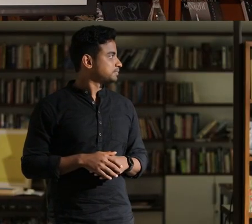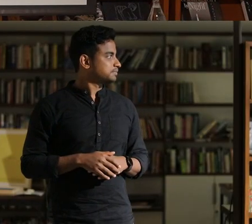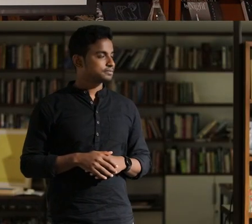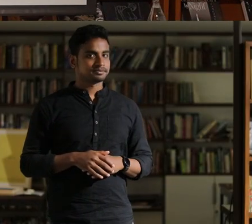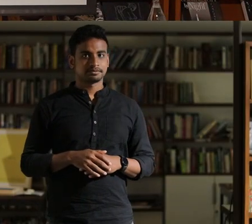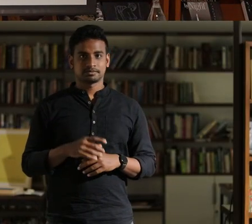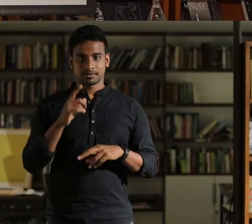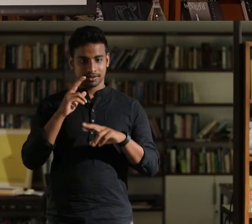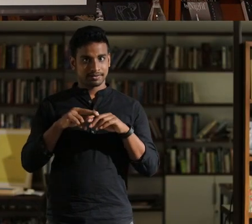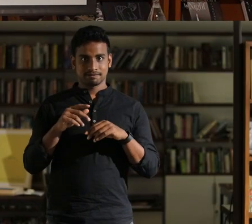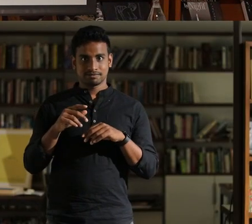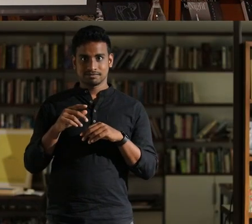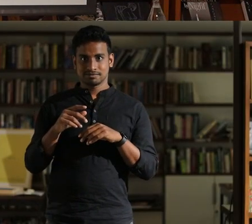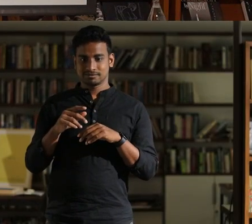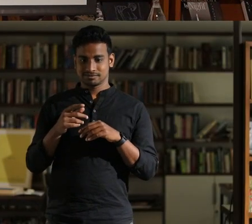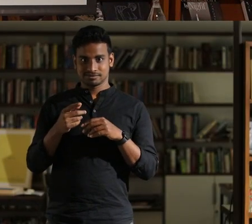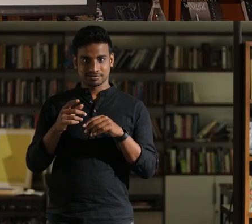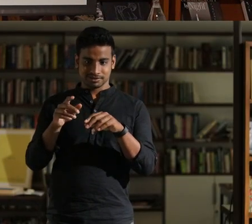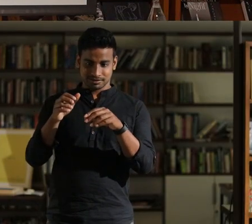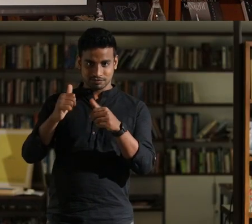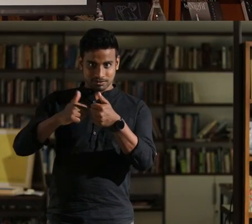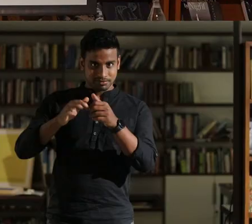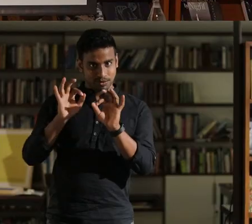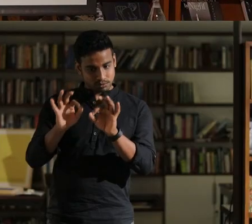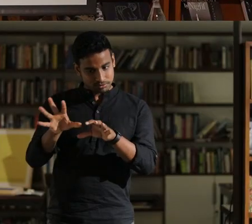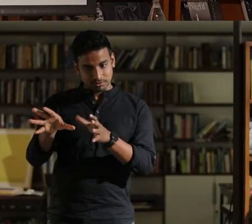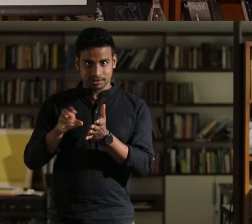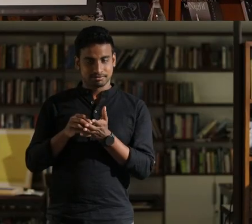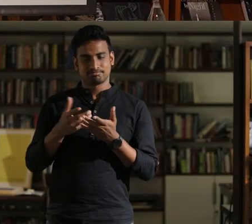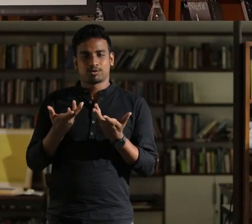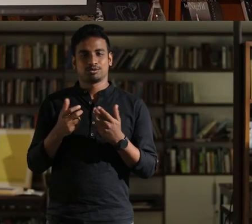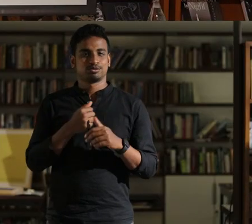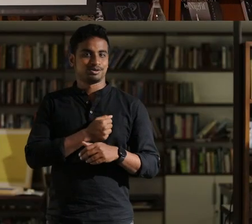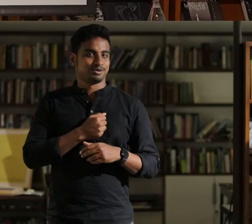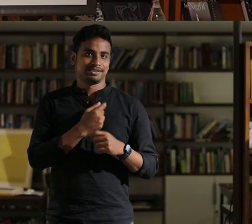number, or whatever webmasters say.